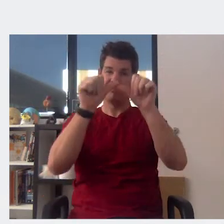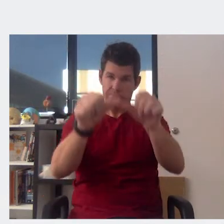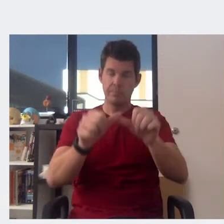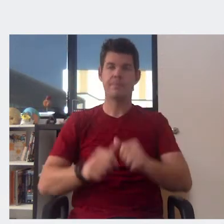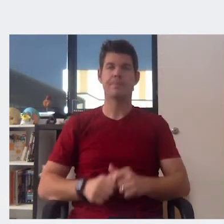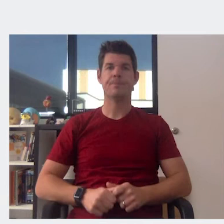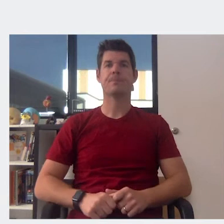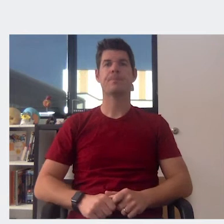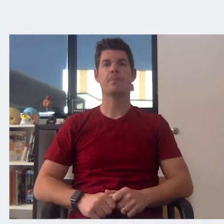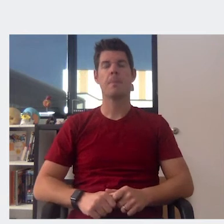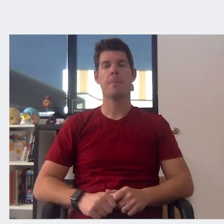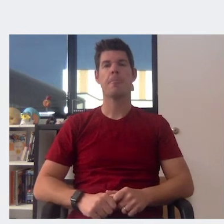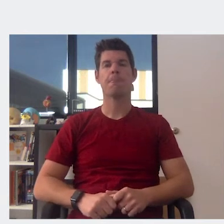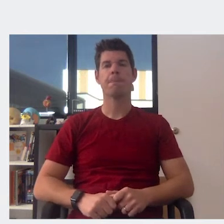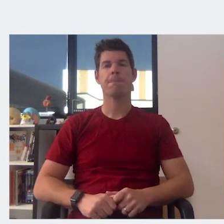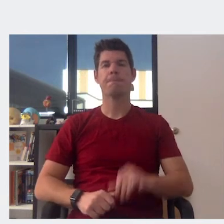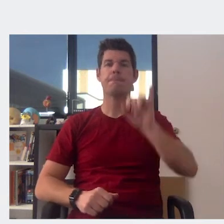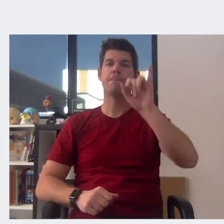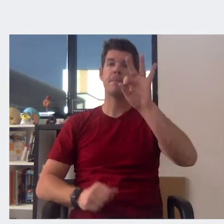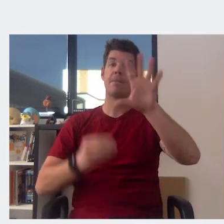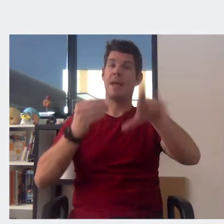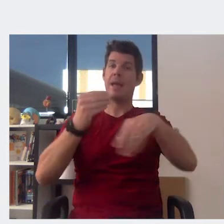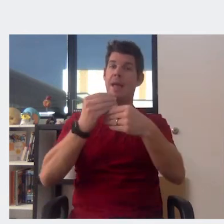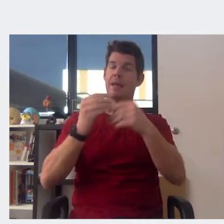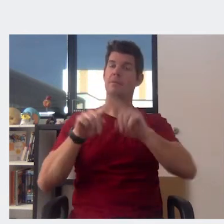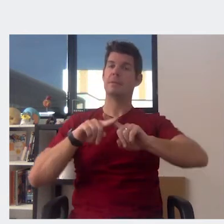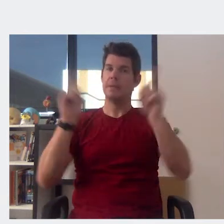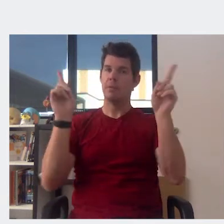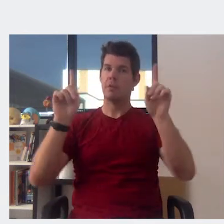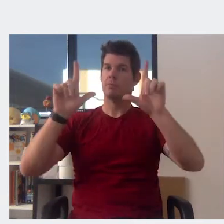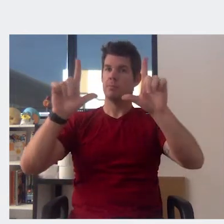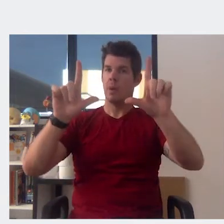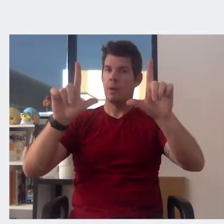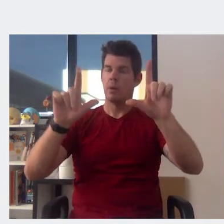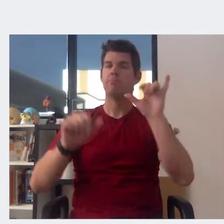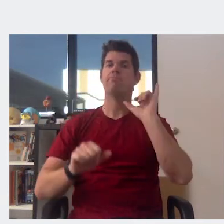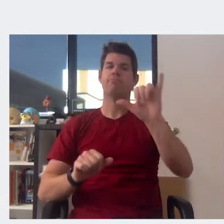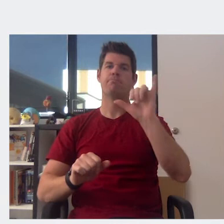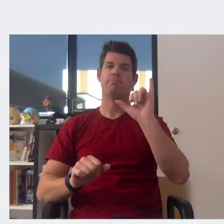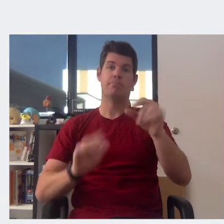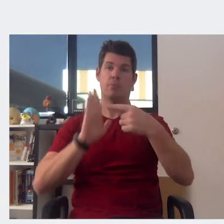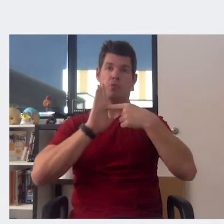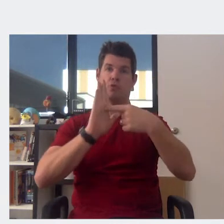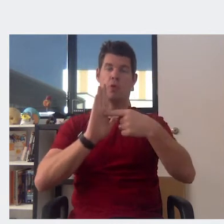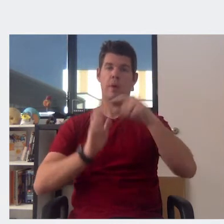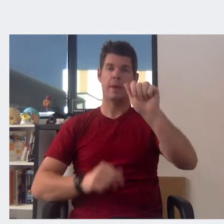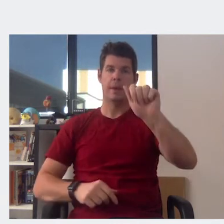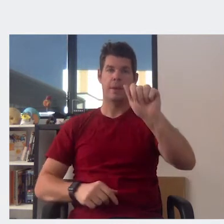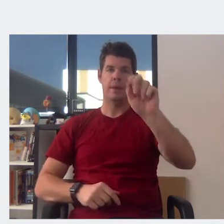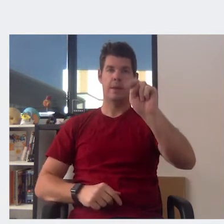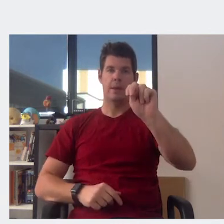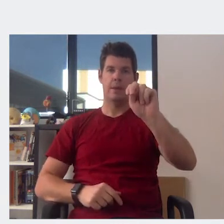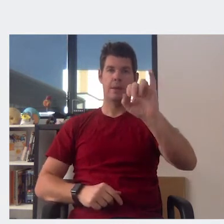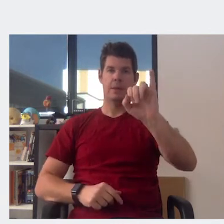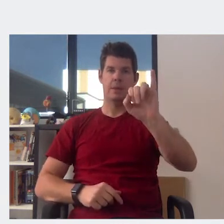I want to add a different block to show you how we can make something that looks like an animation. So what I'm going to do is